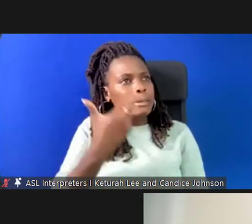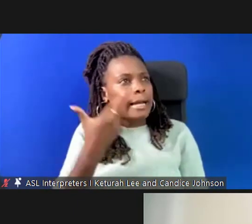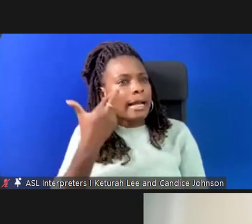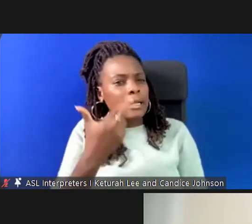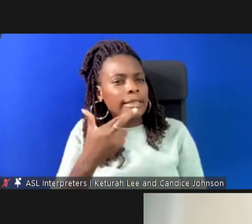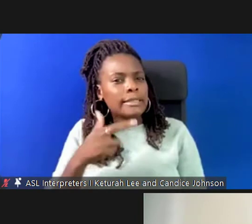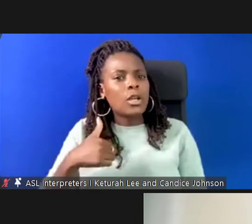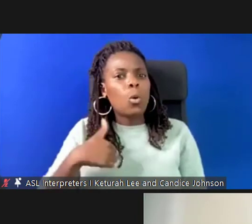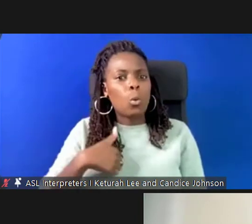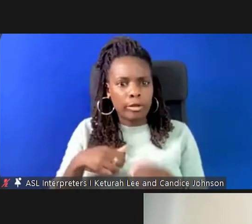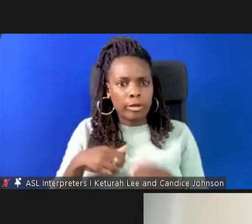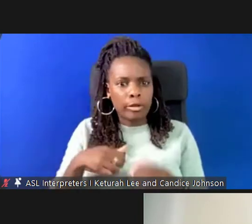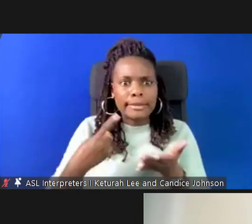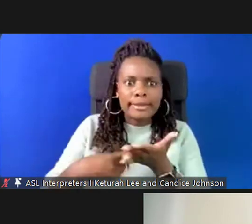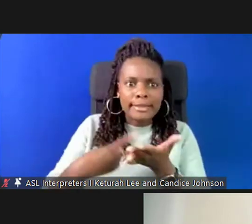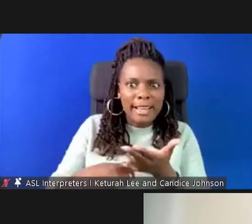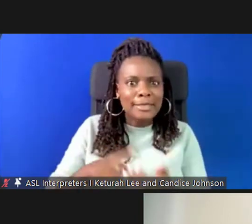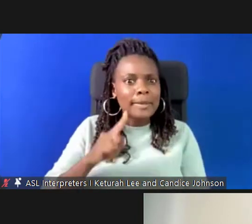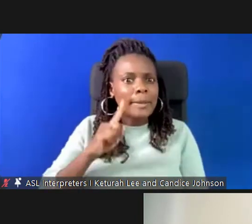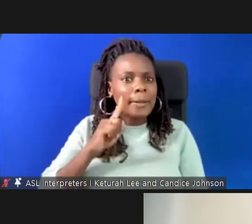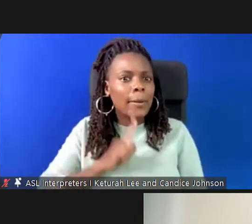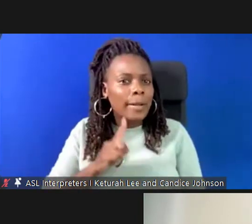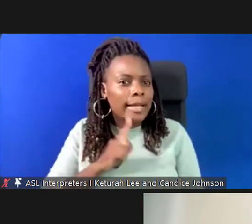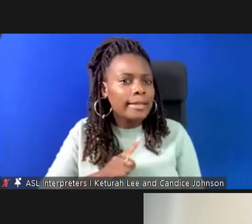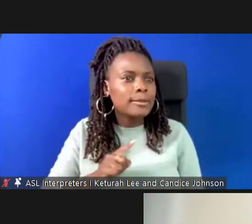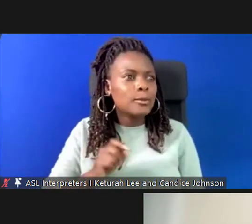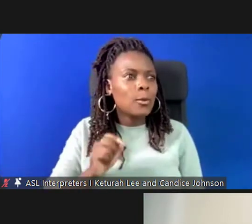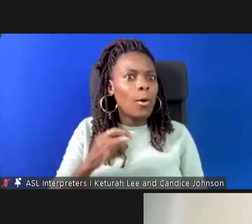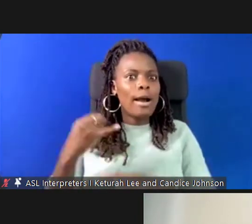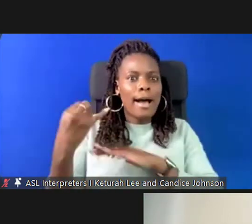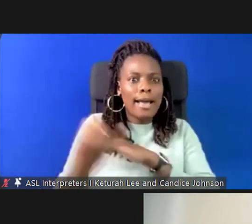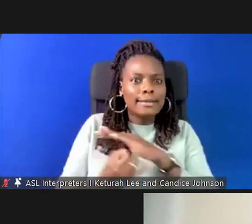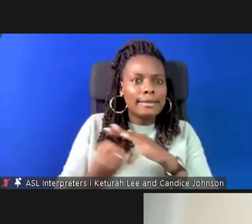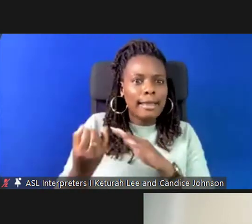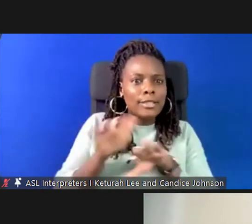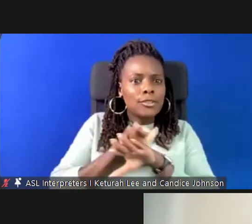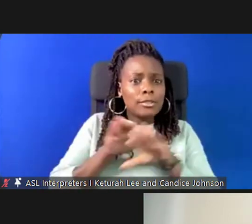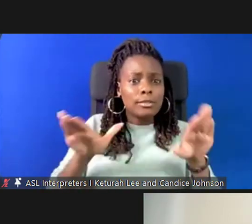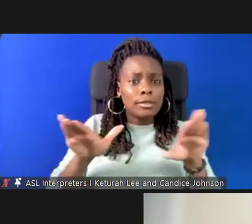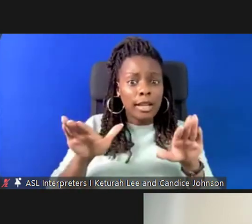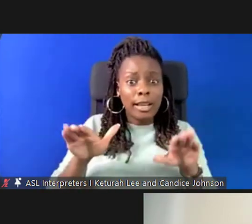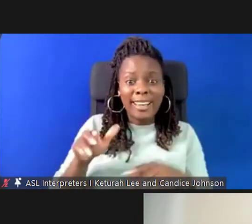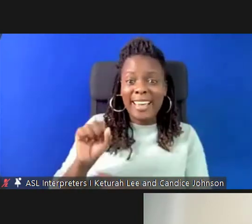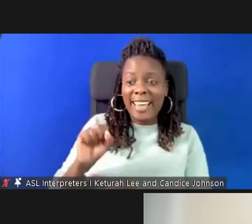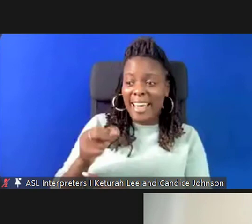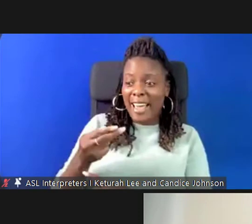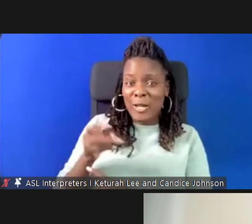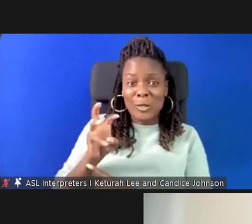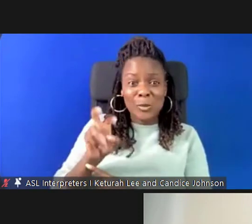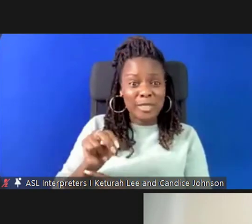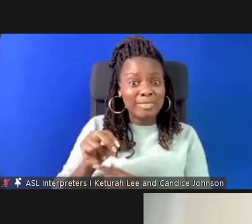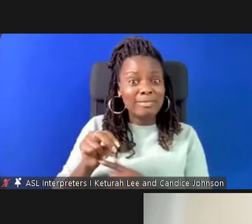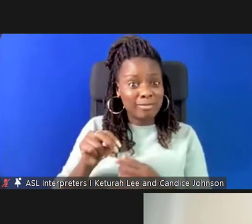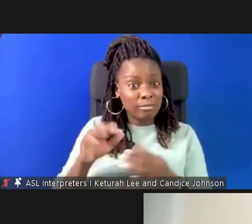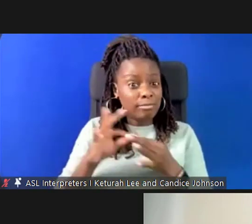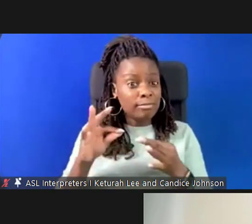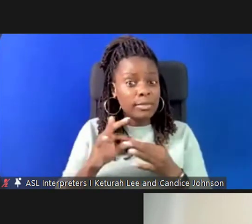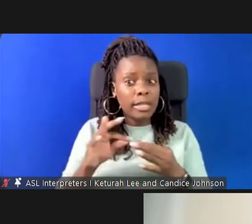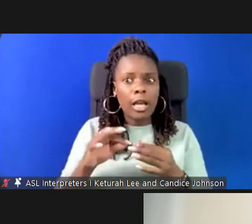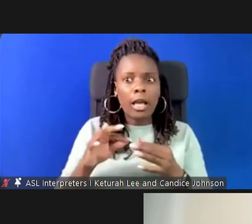thing, loneliness versus isolation, for example. As Ashwin mentioned, the correlation is actually very small, yet